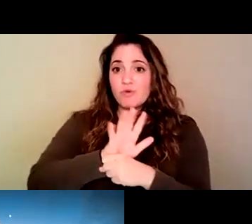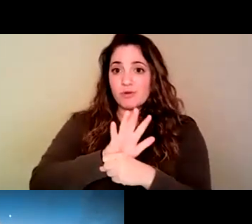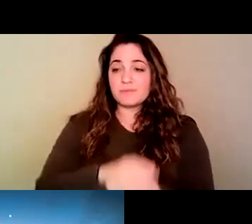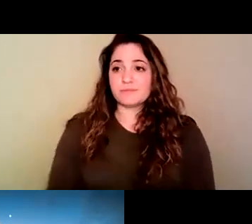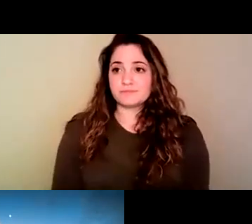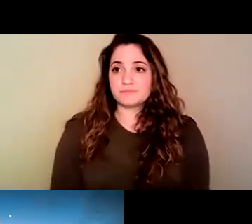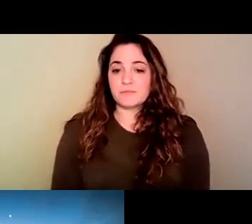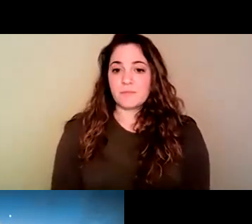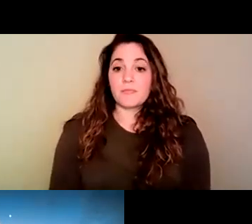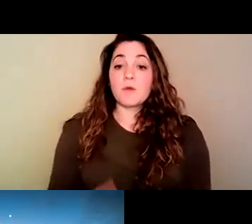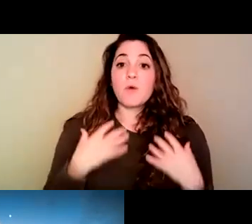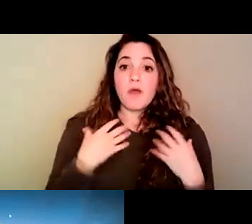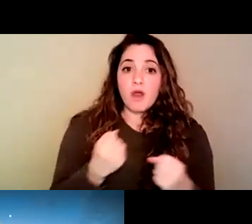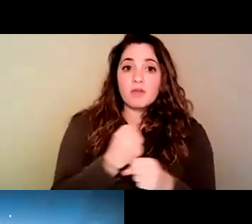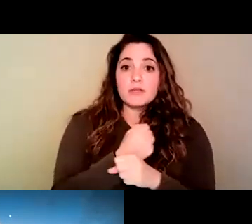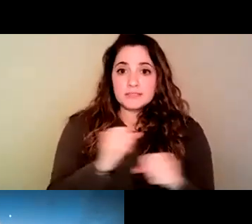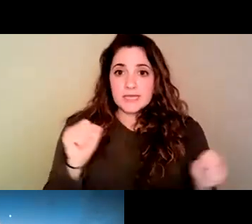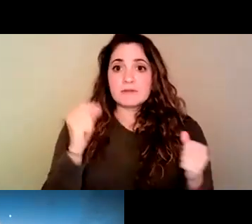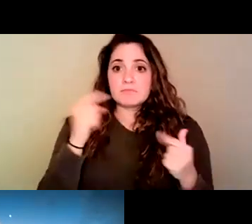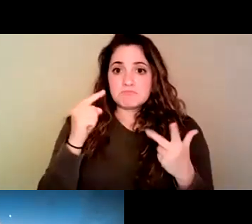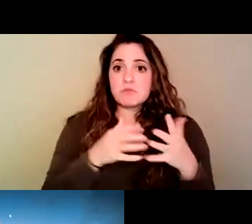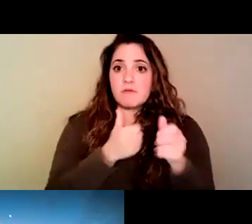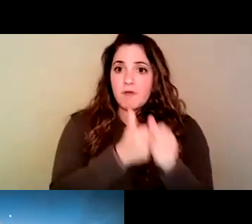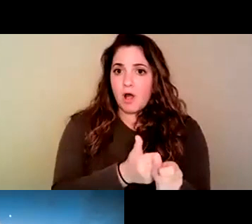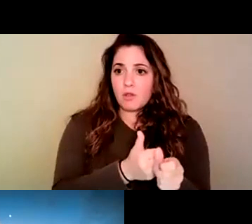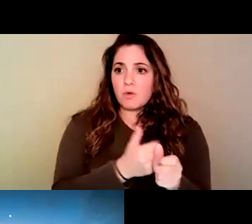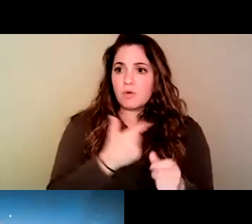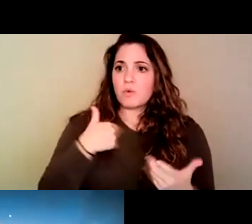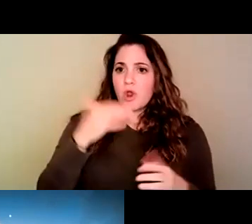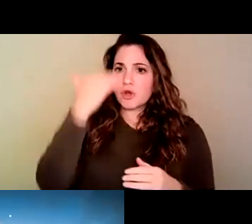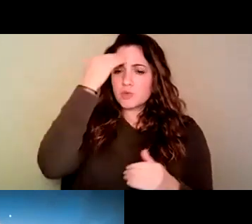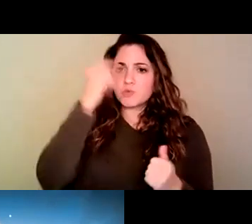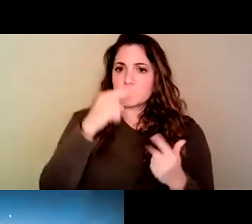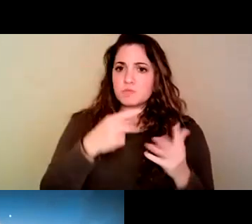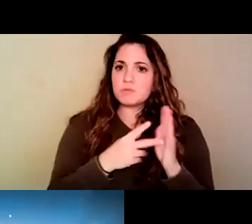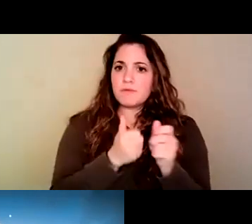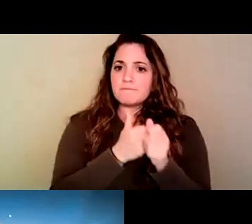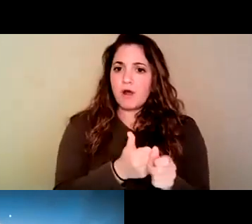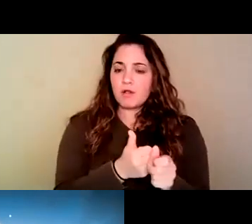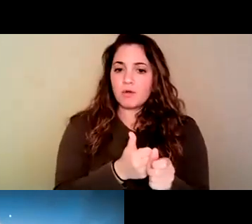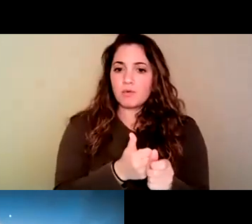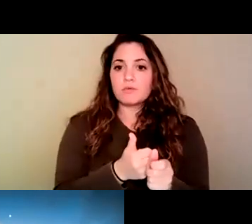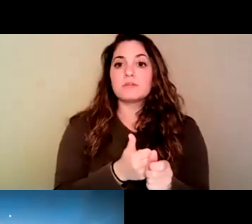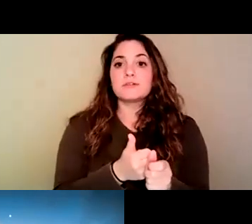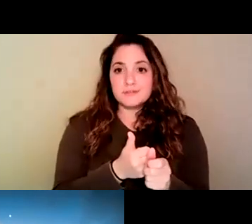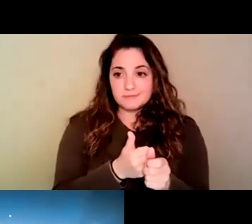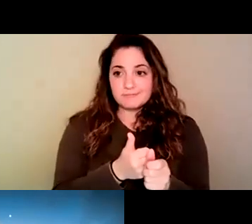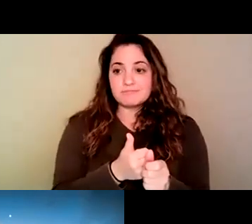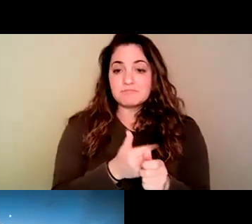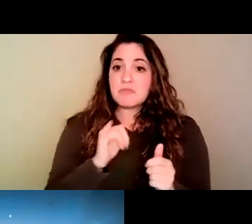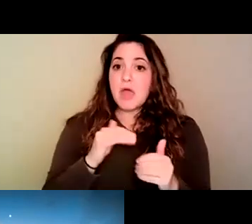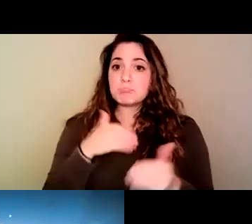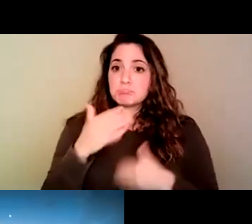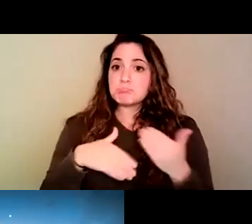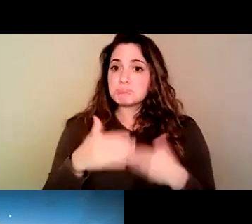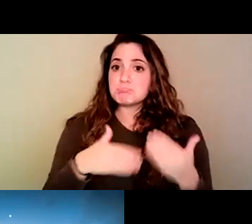took health and safety precautions as we knew then what we could do. The event went off without a hitch and happy to